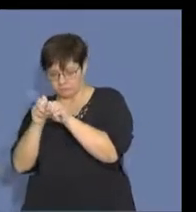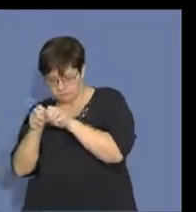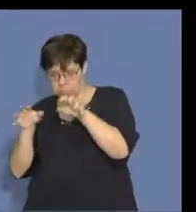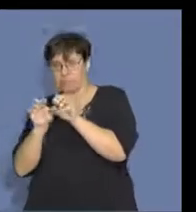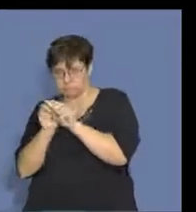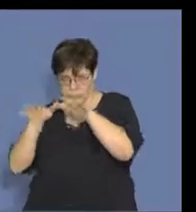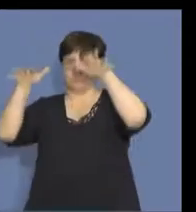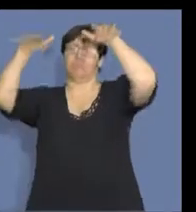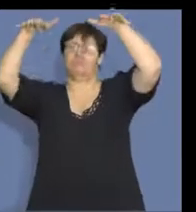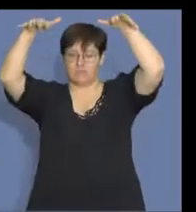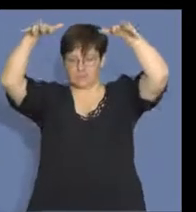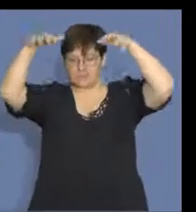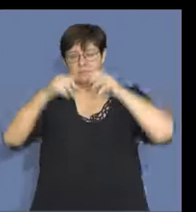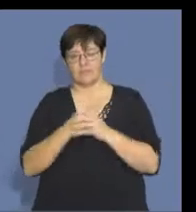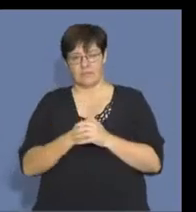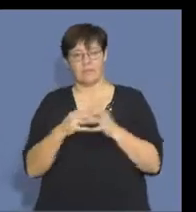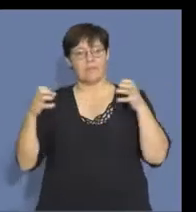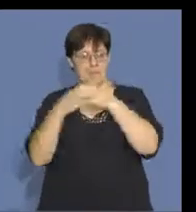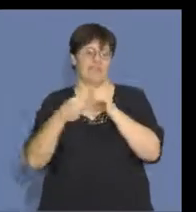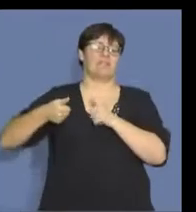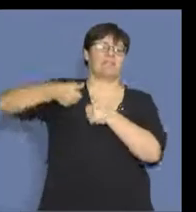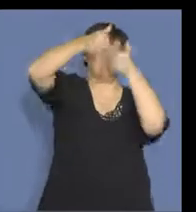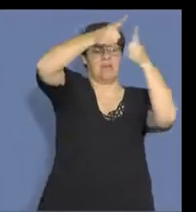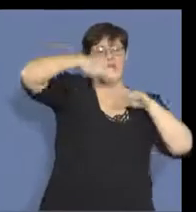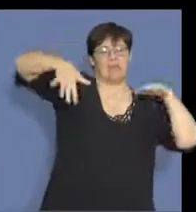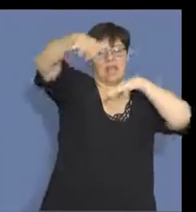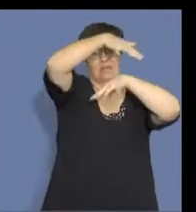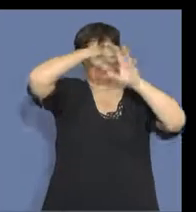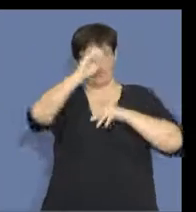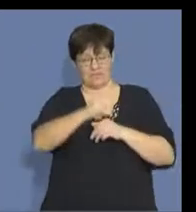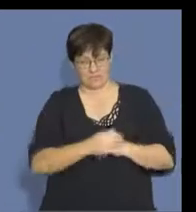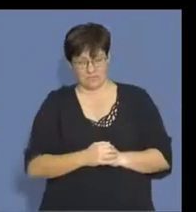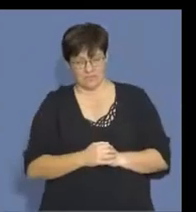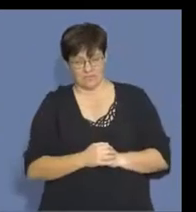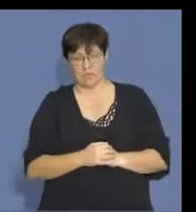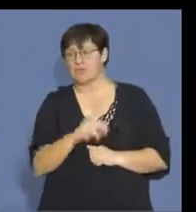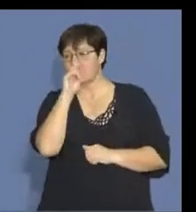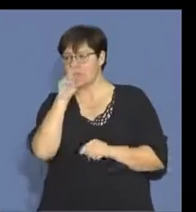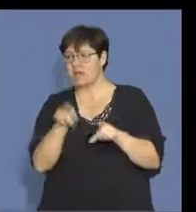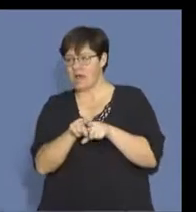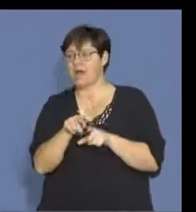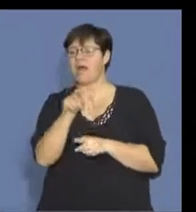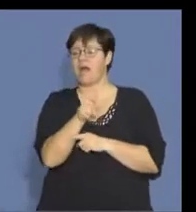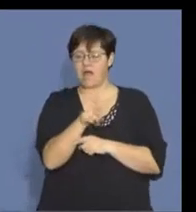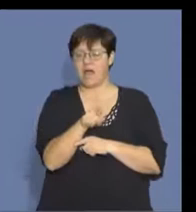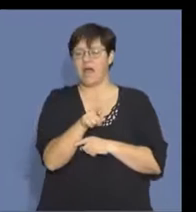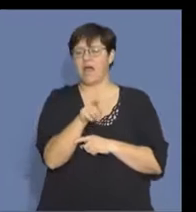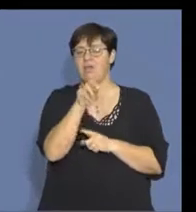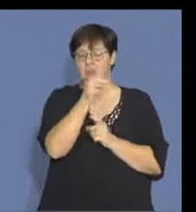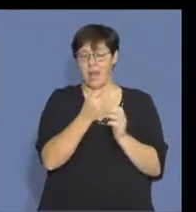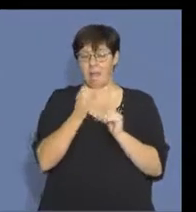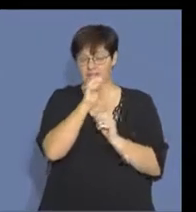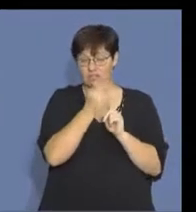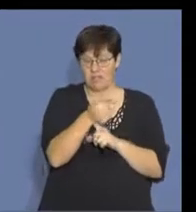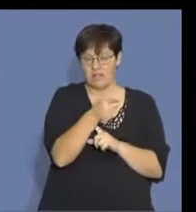atmosphere, again cycling that back into the atmosphere. We see that again here, we're seeing the nitrifying bacteria as